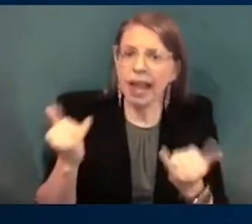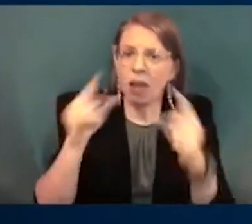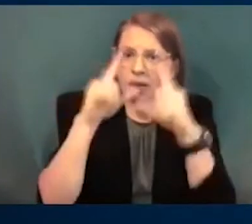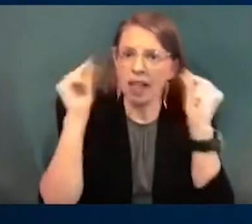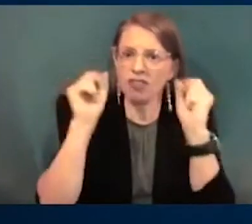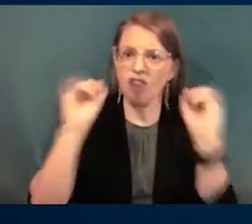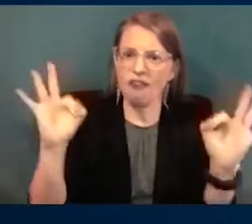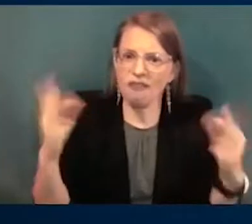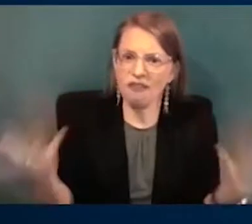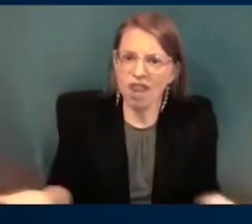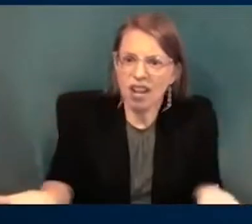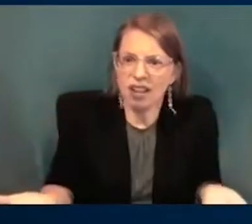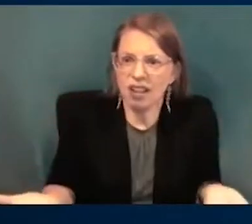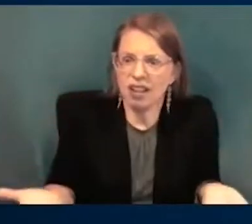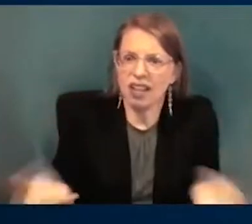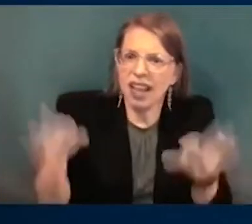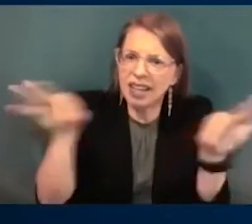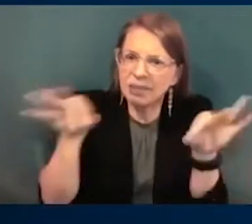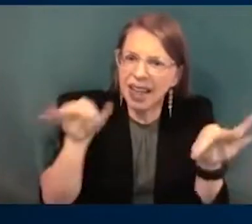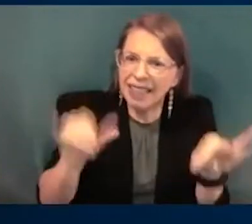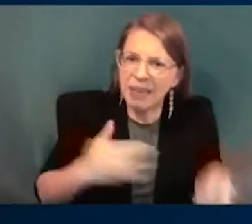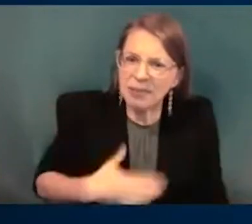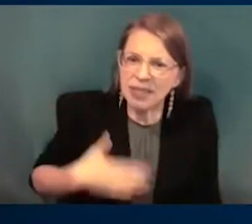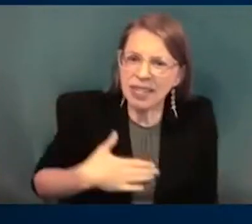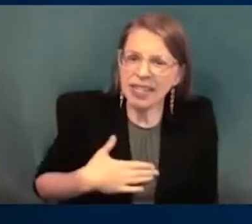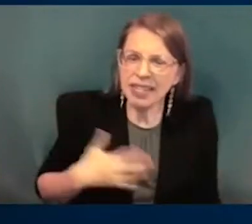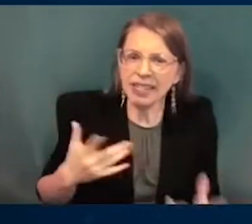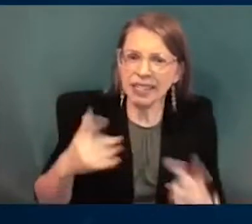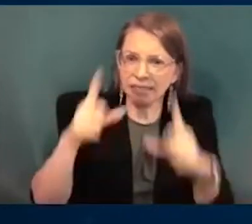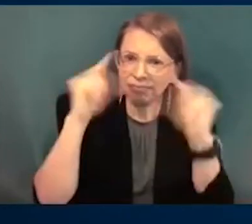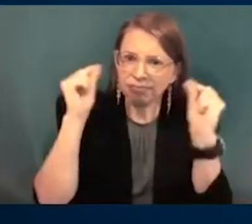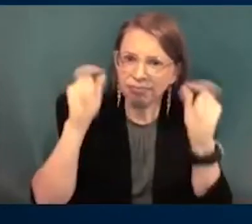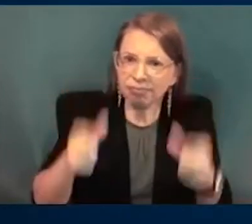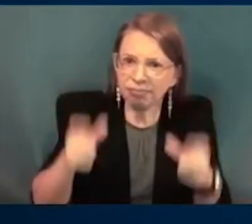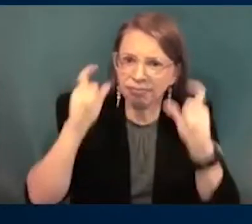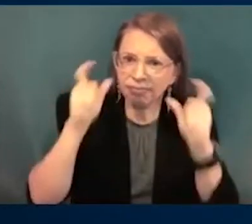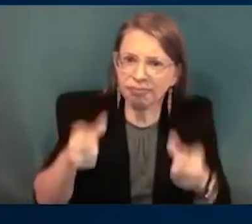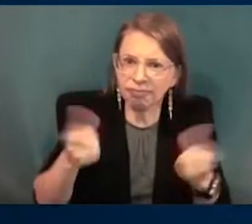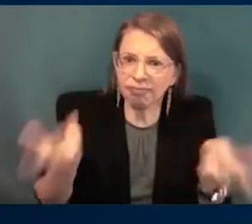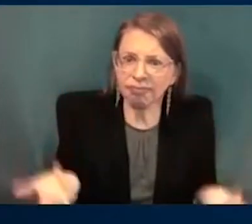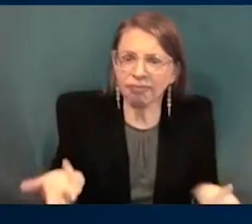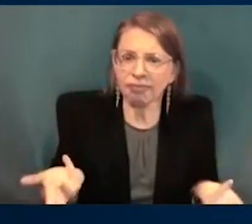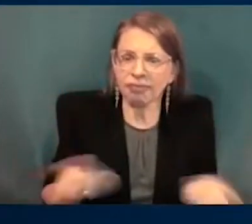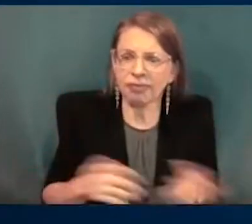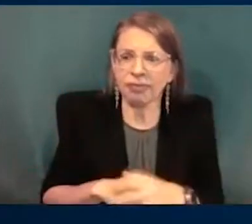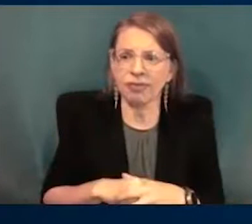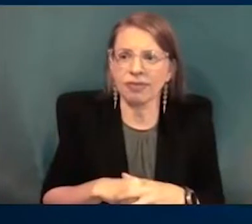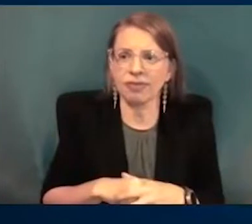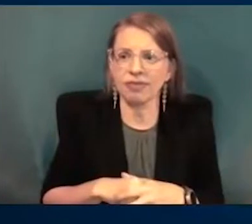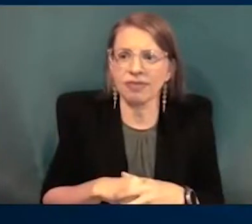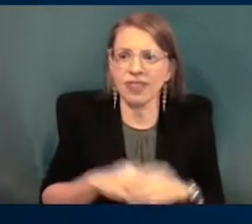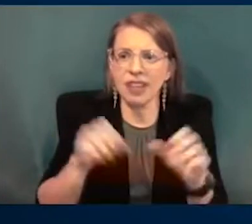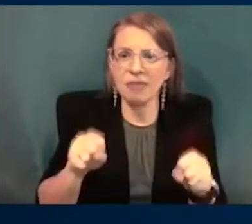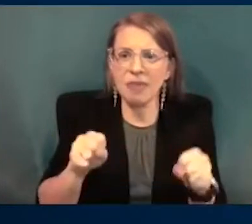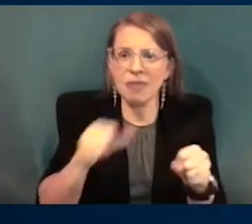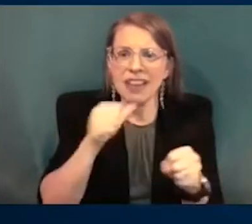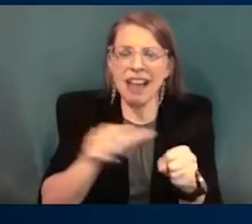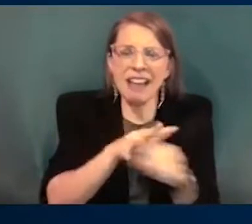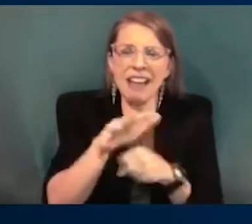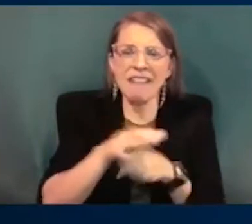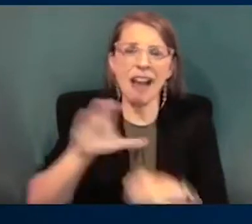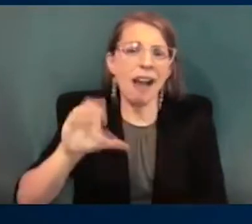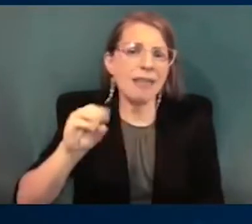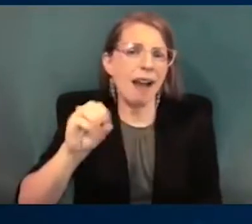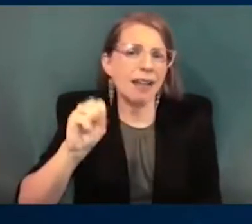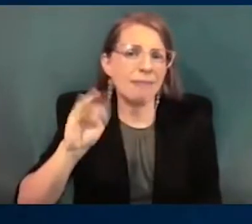Talk to me a little bit about this cosmetic change you went through. Well, it's probably not enough cosmetic change. I need a lot